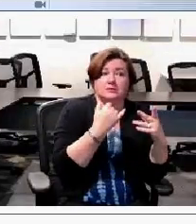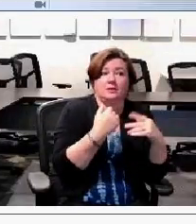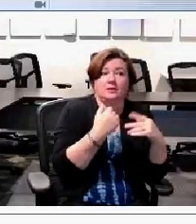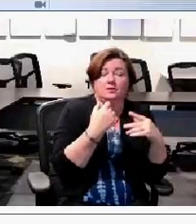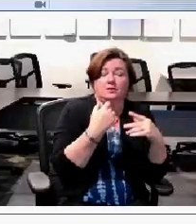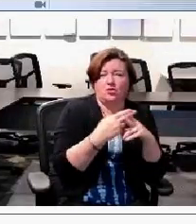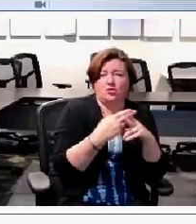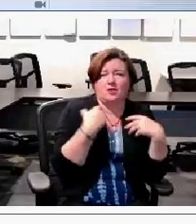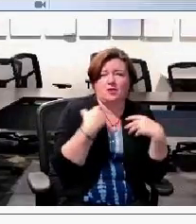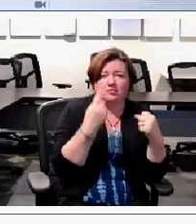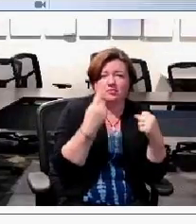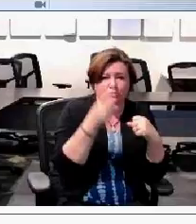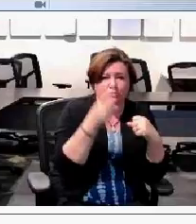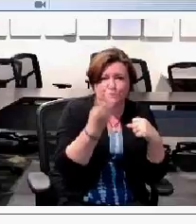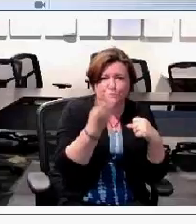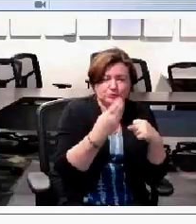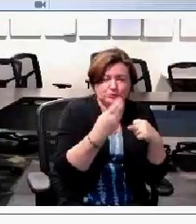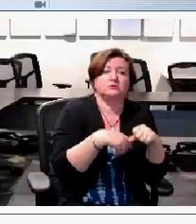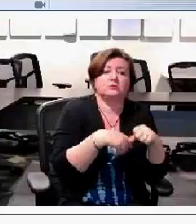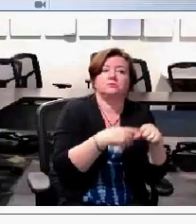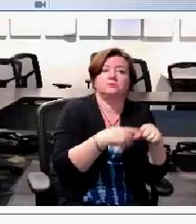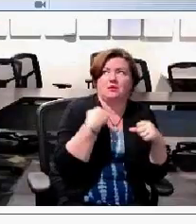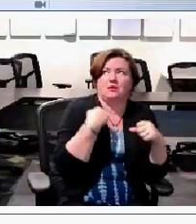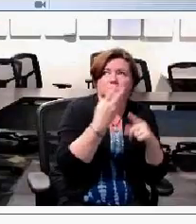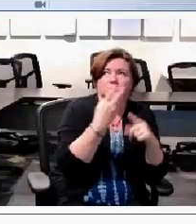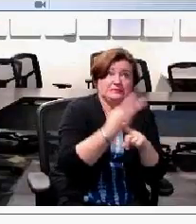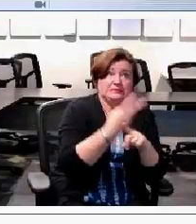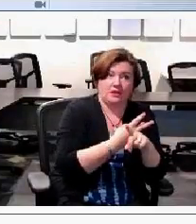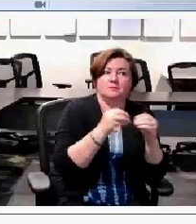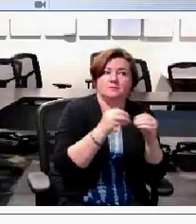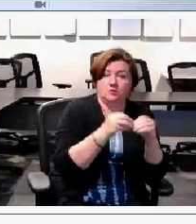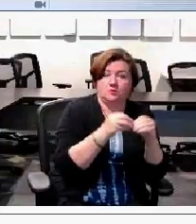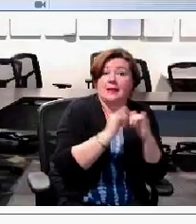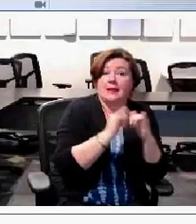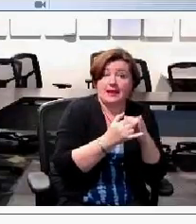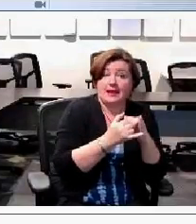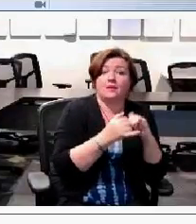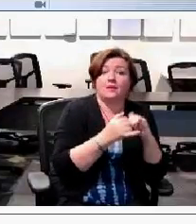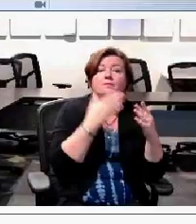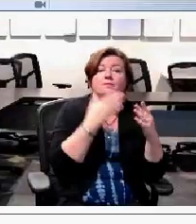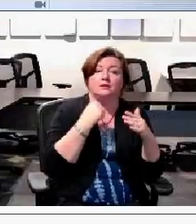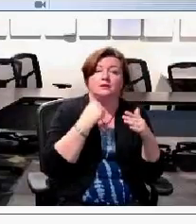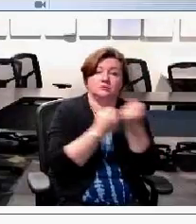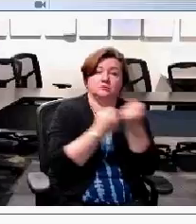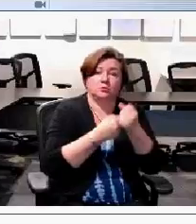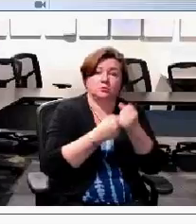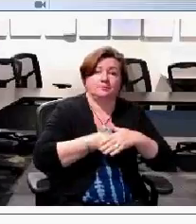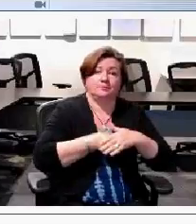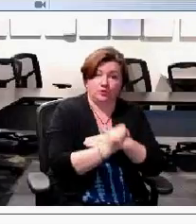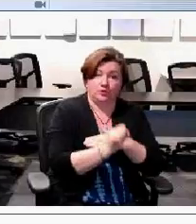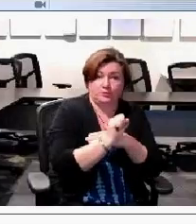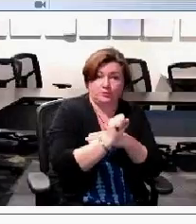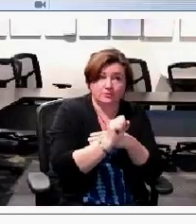about 6 months, I believe. And that's really looking at improving birth outcomes. It's really